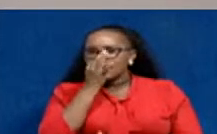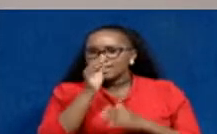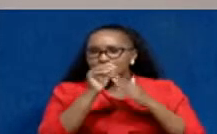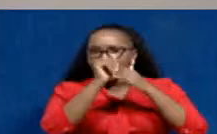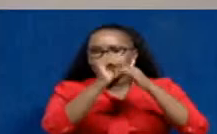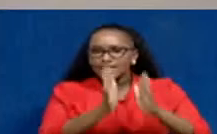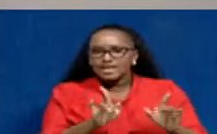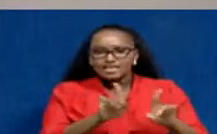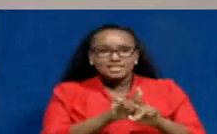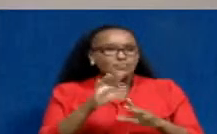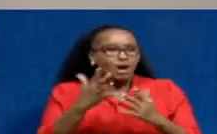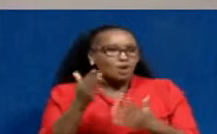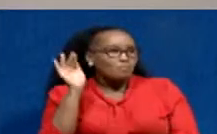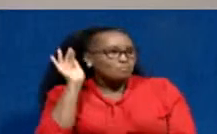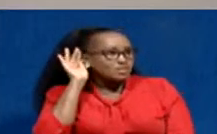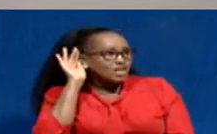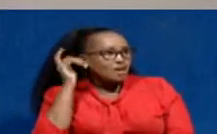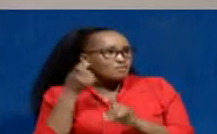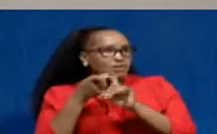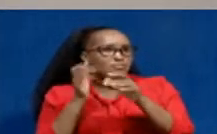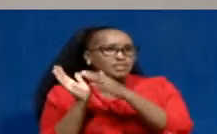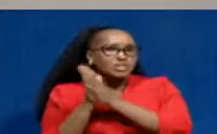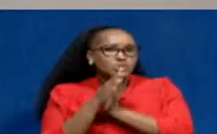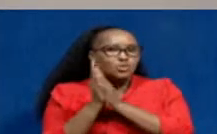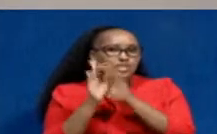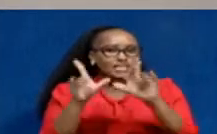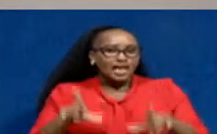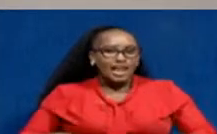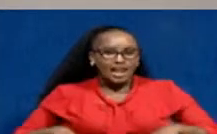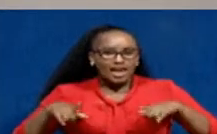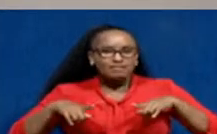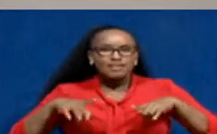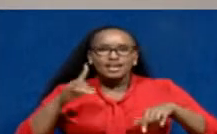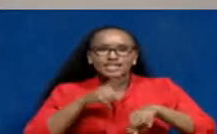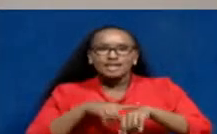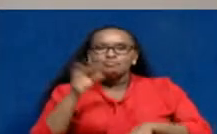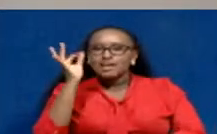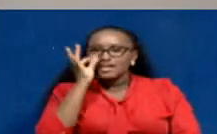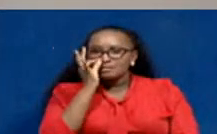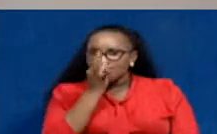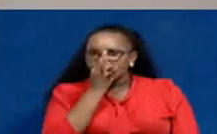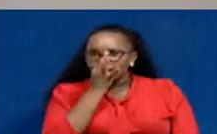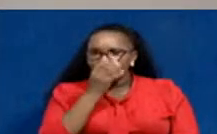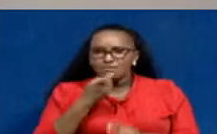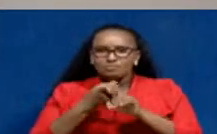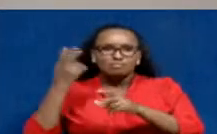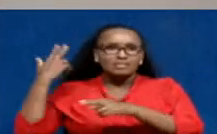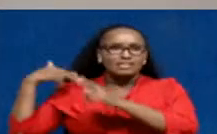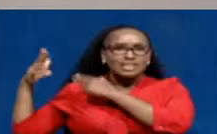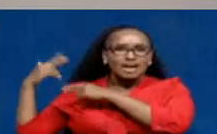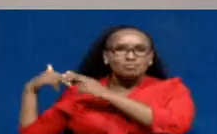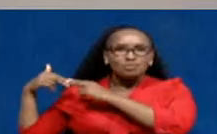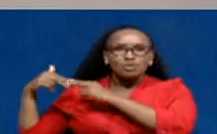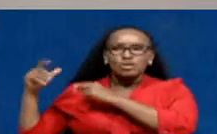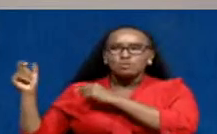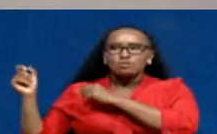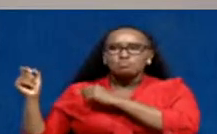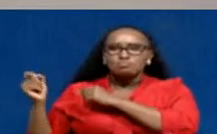as we have heard from the story of his life and times, as far back as July